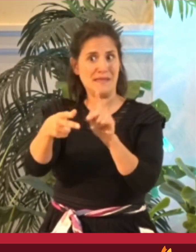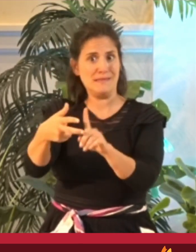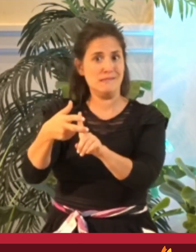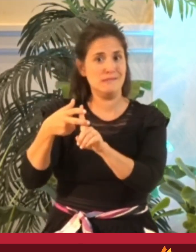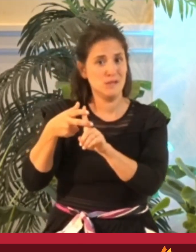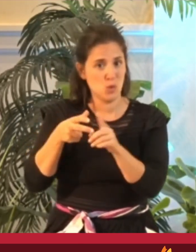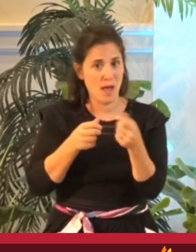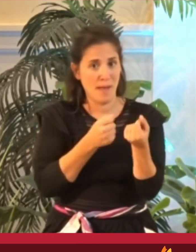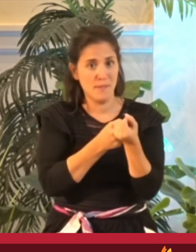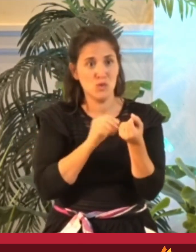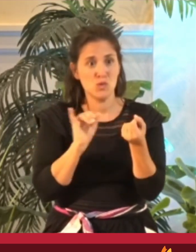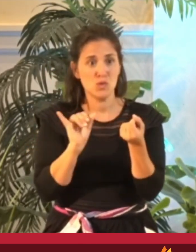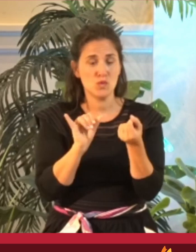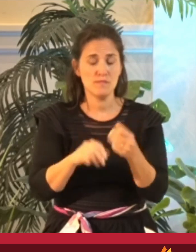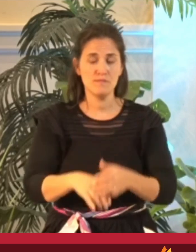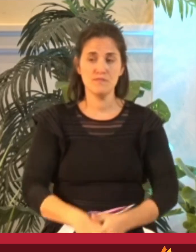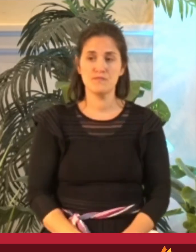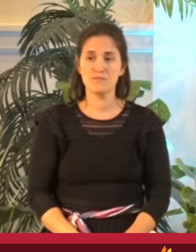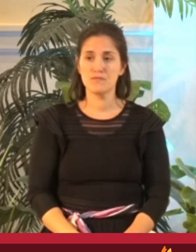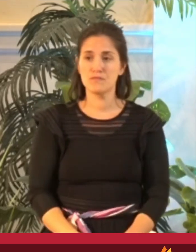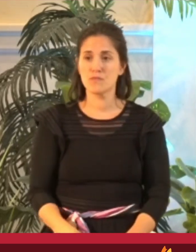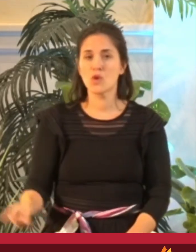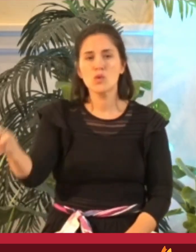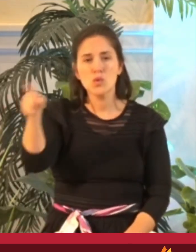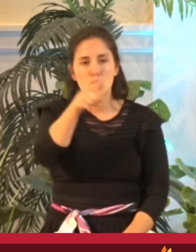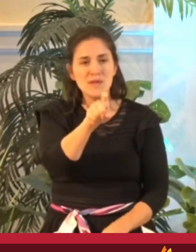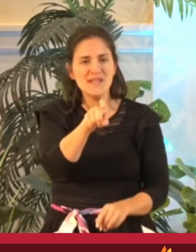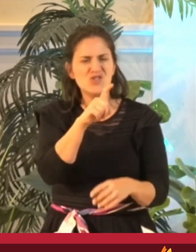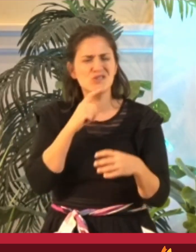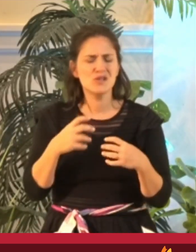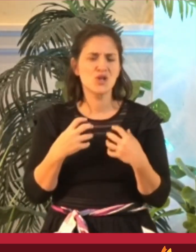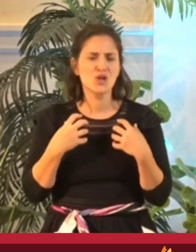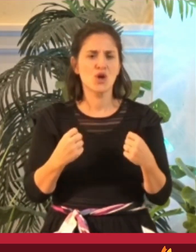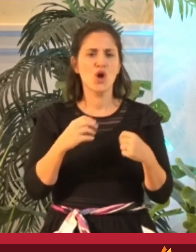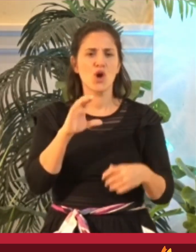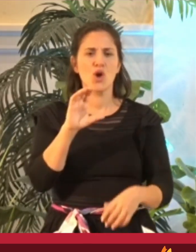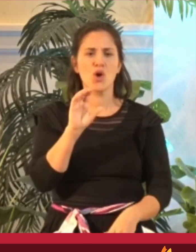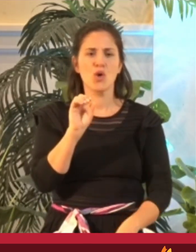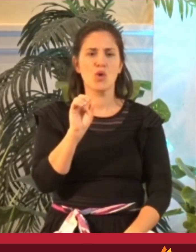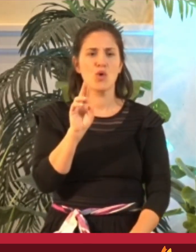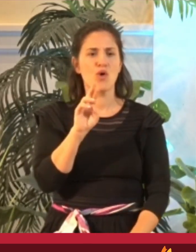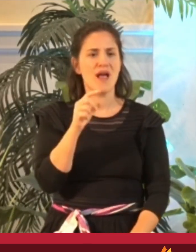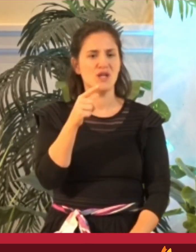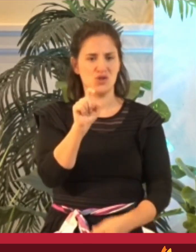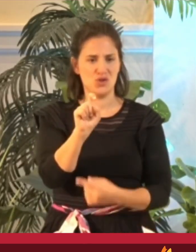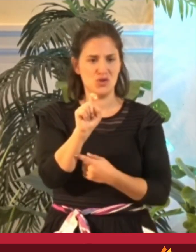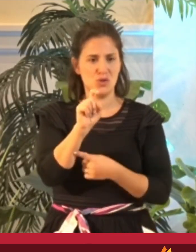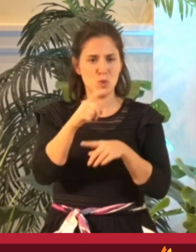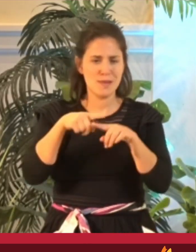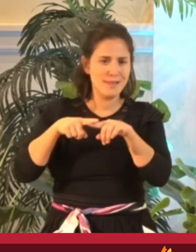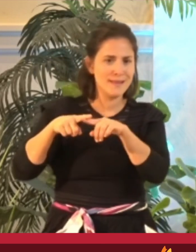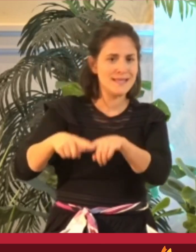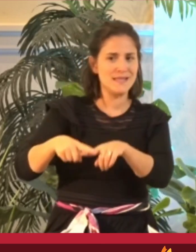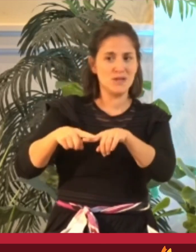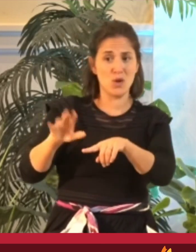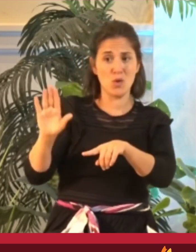we have to have the courage to lean on our community when we are in need.